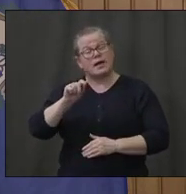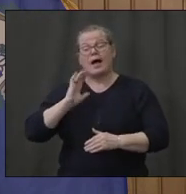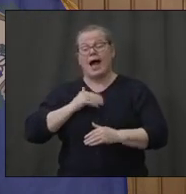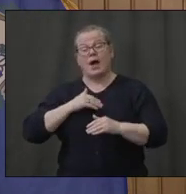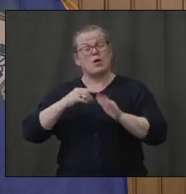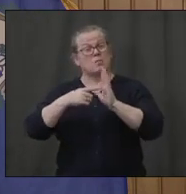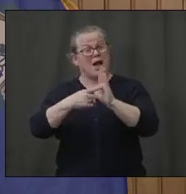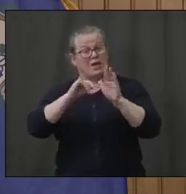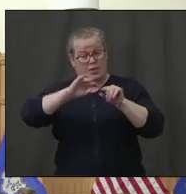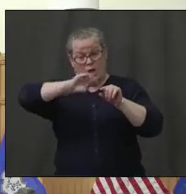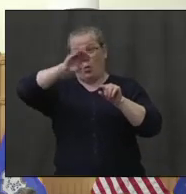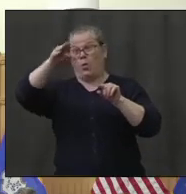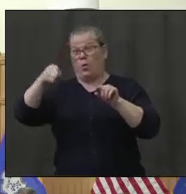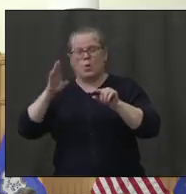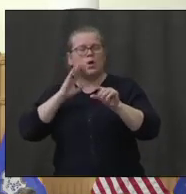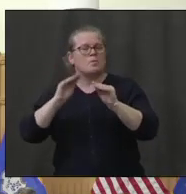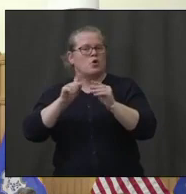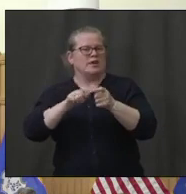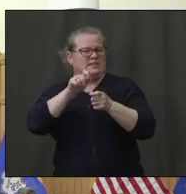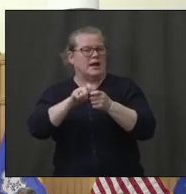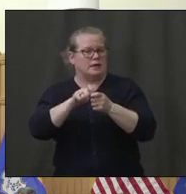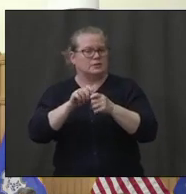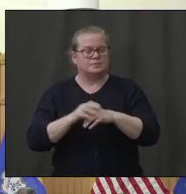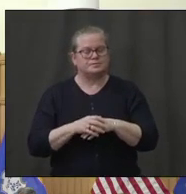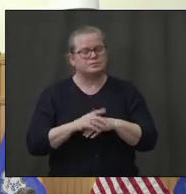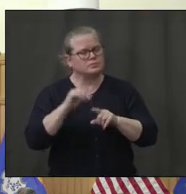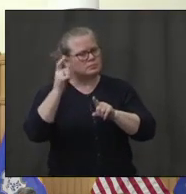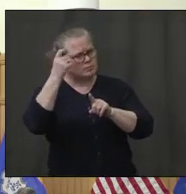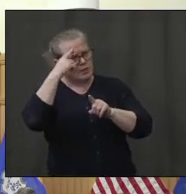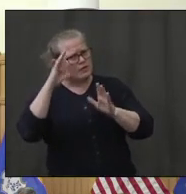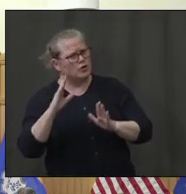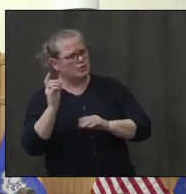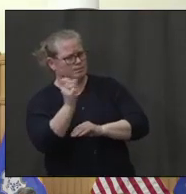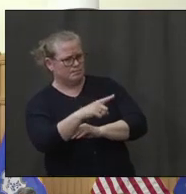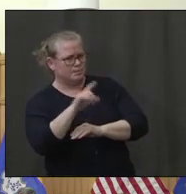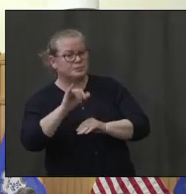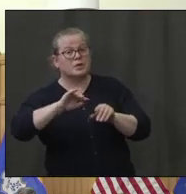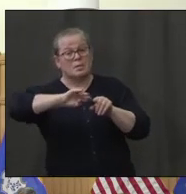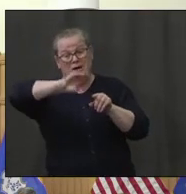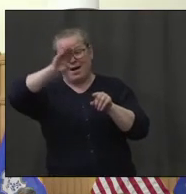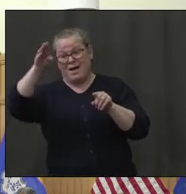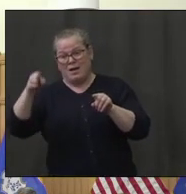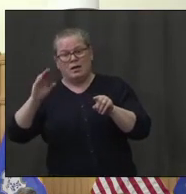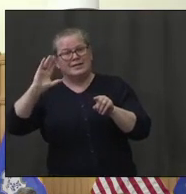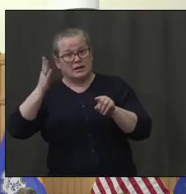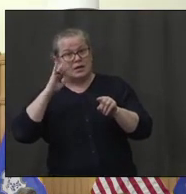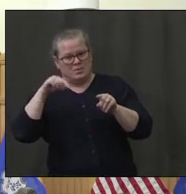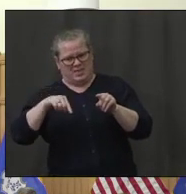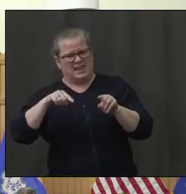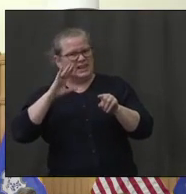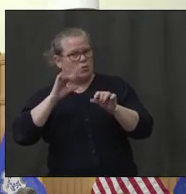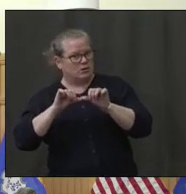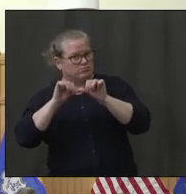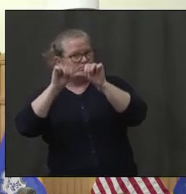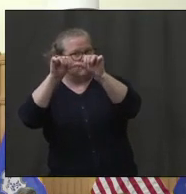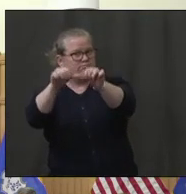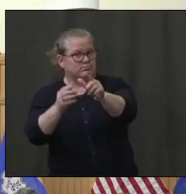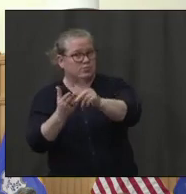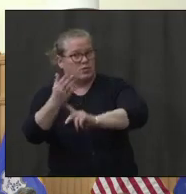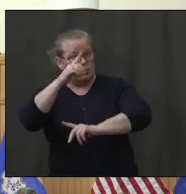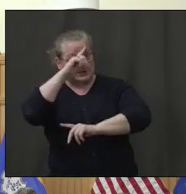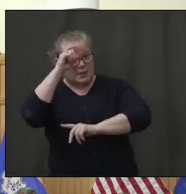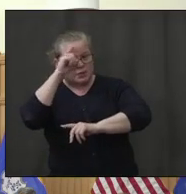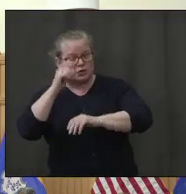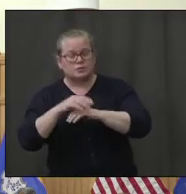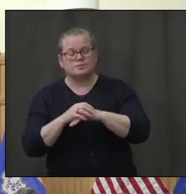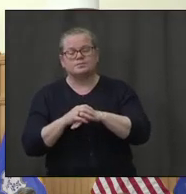exact. Governor, based on these models, it looks like we're going into the summertime, and there's a presidential primary that